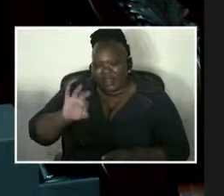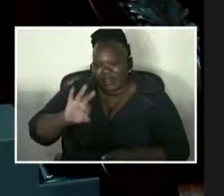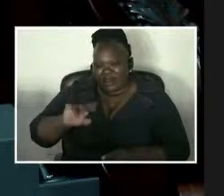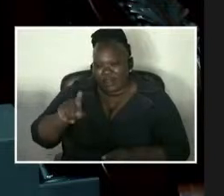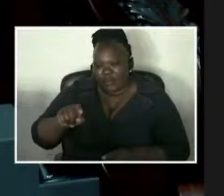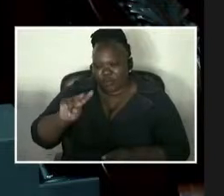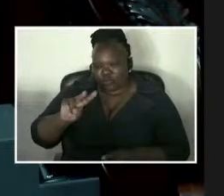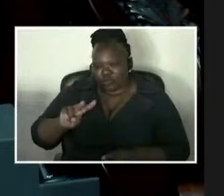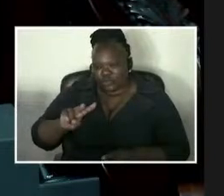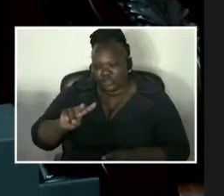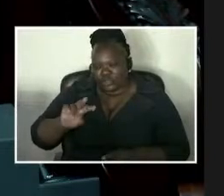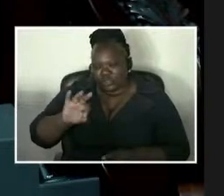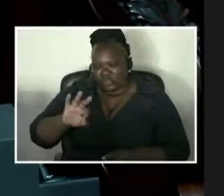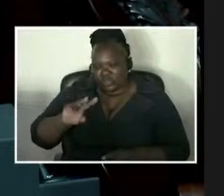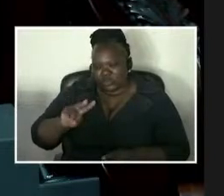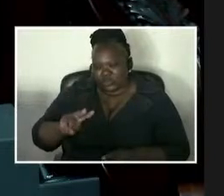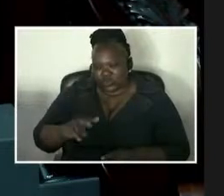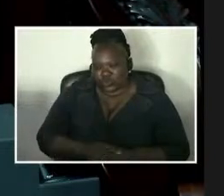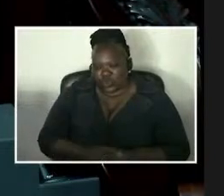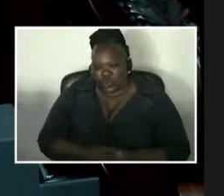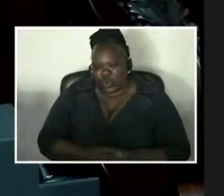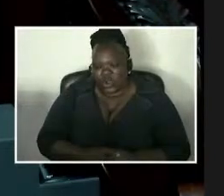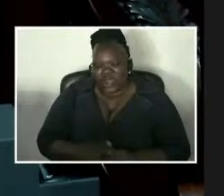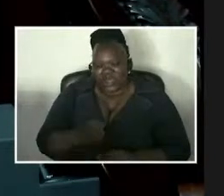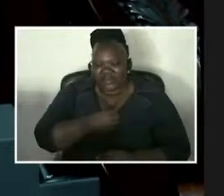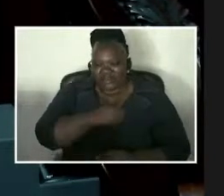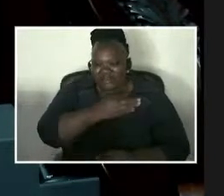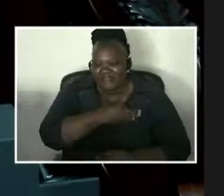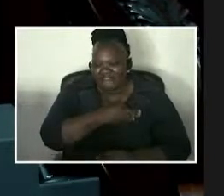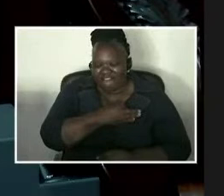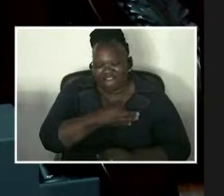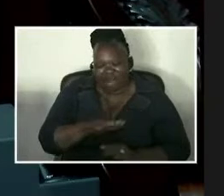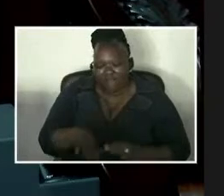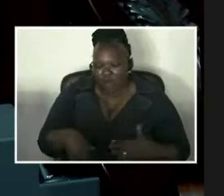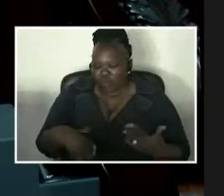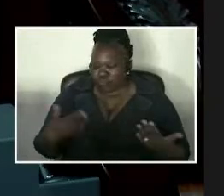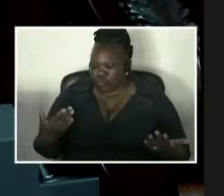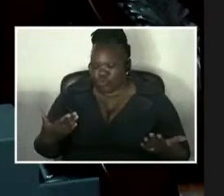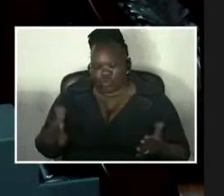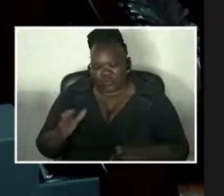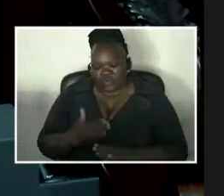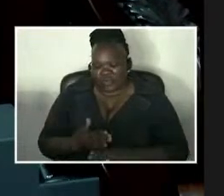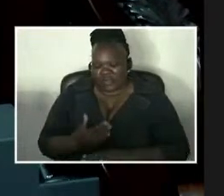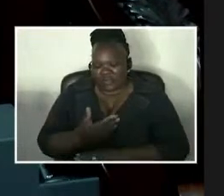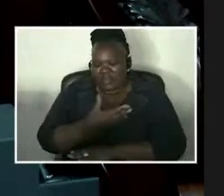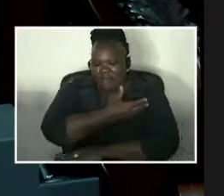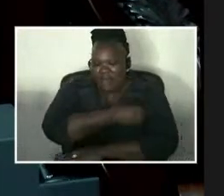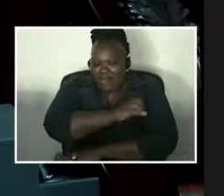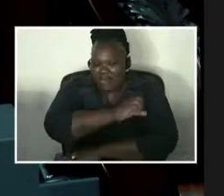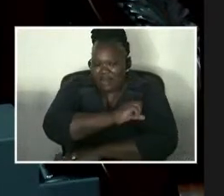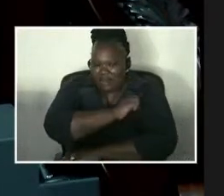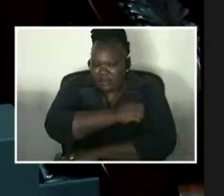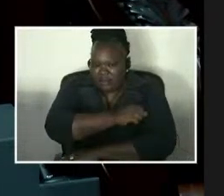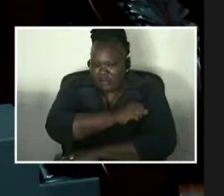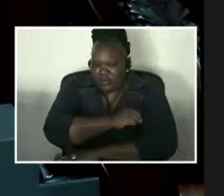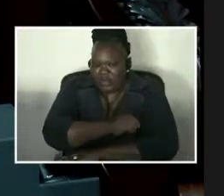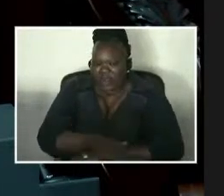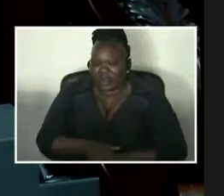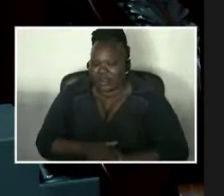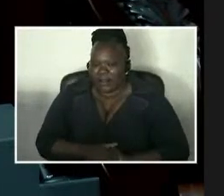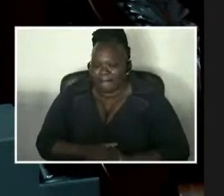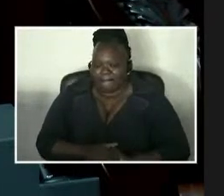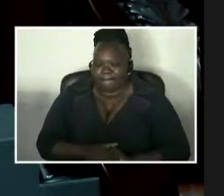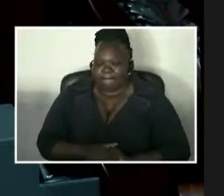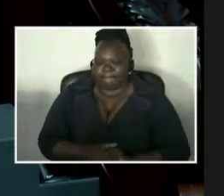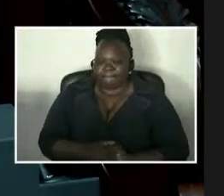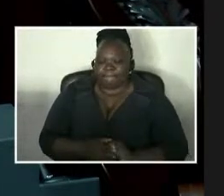nhi is a pipe dream if we do not have the staff to run our hospitals and clinics despite having